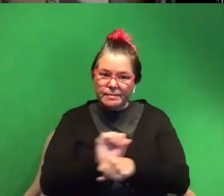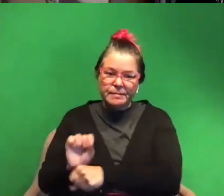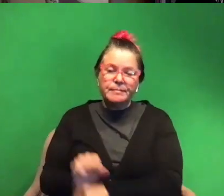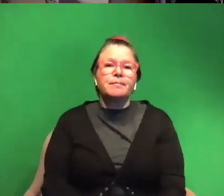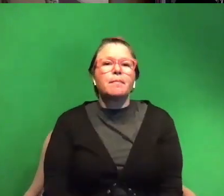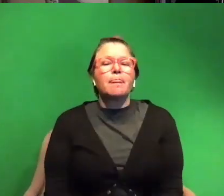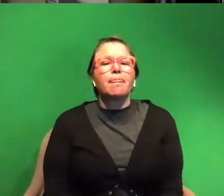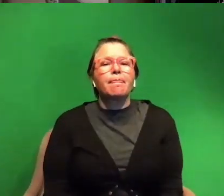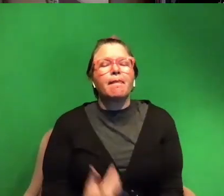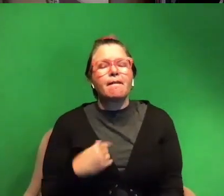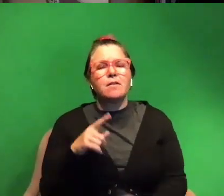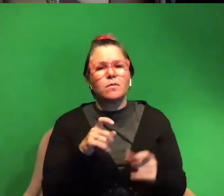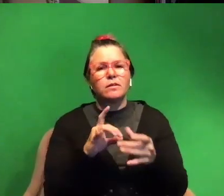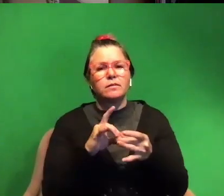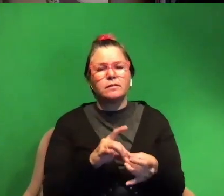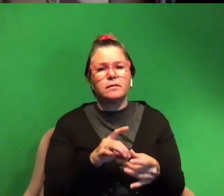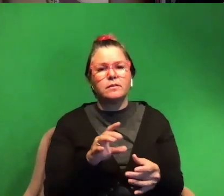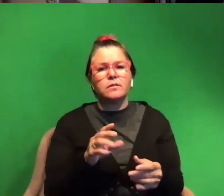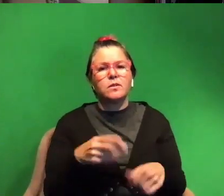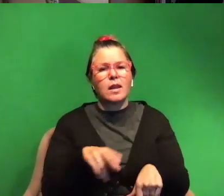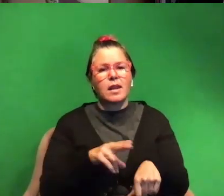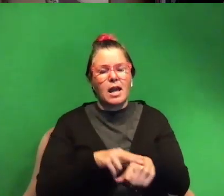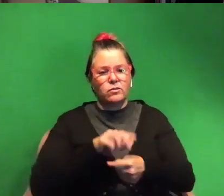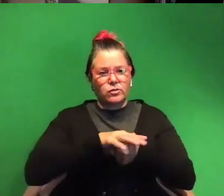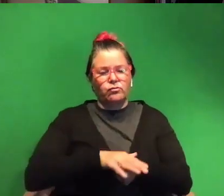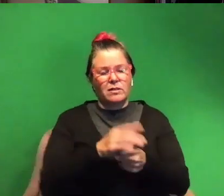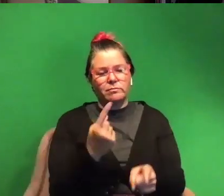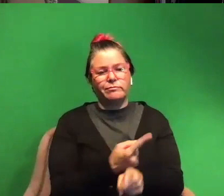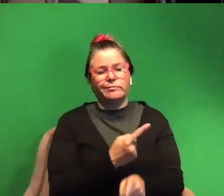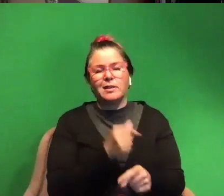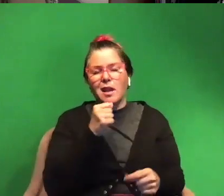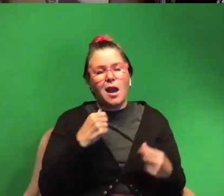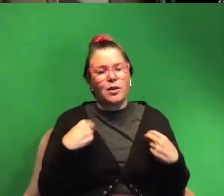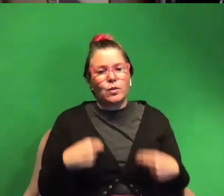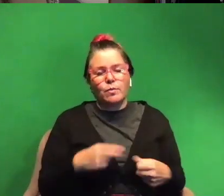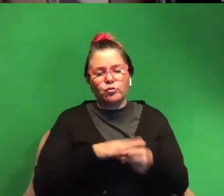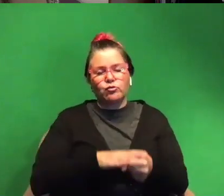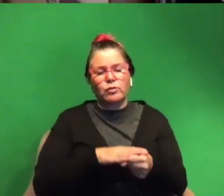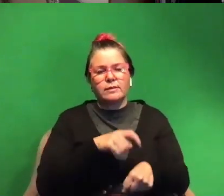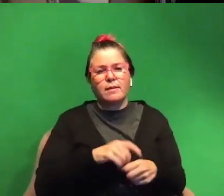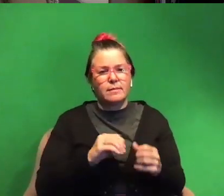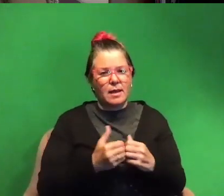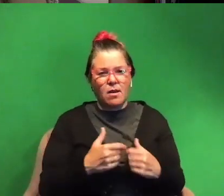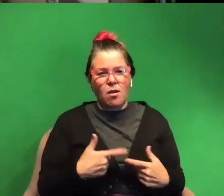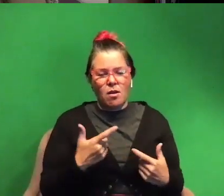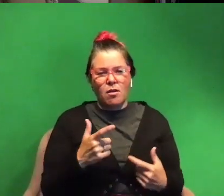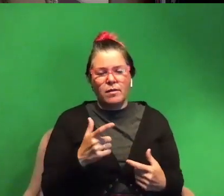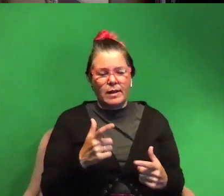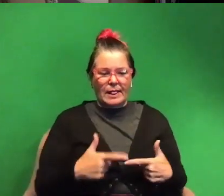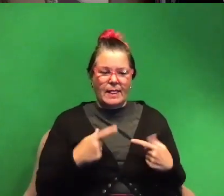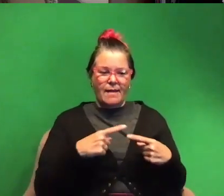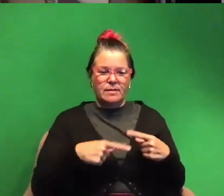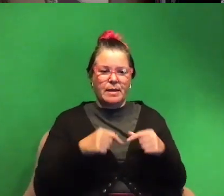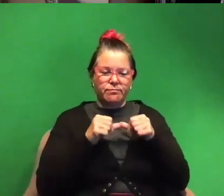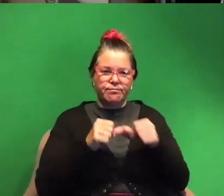We do have a question about in naturally stressful times, so non-human stressed times, how long do corals, like maybe the average coral